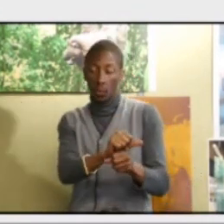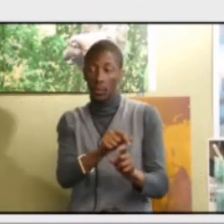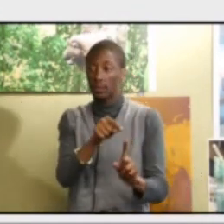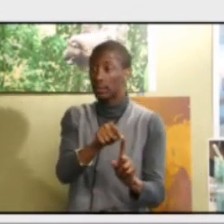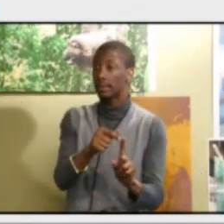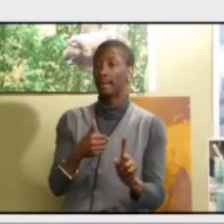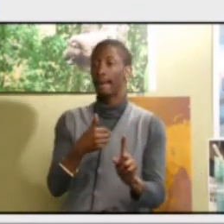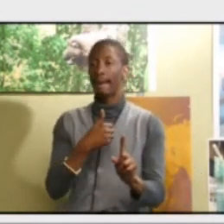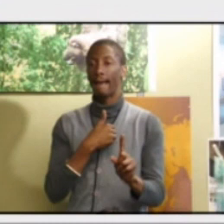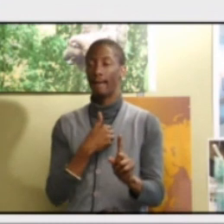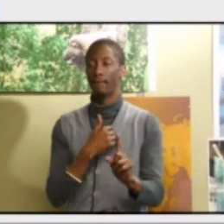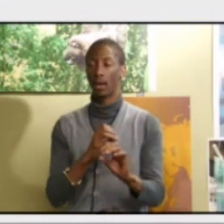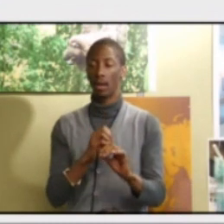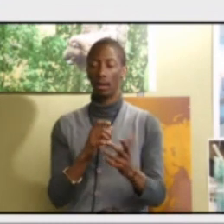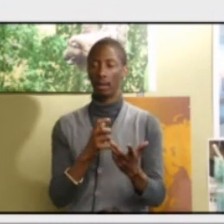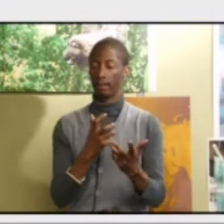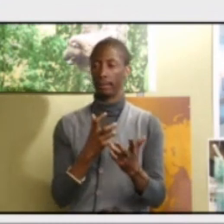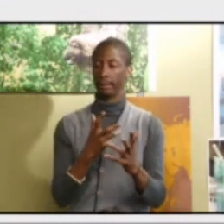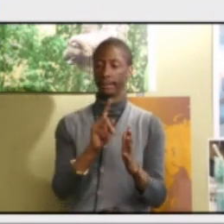to exceed appointment.